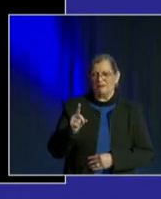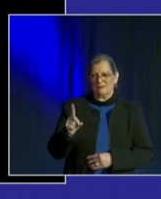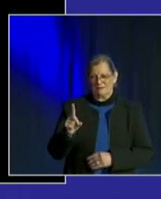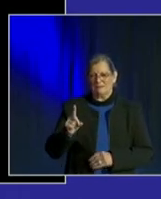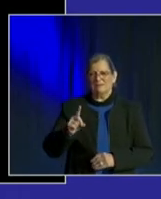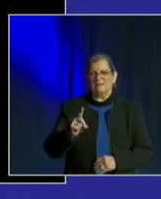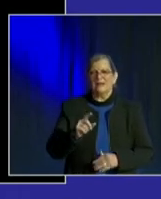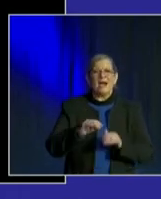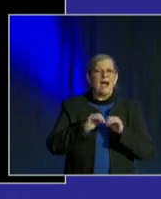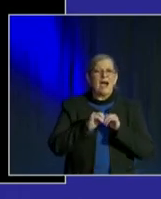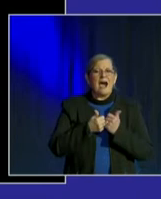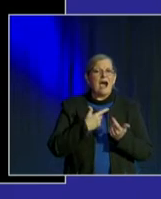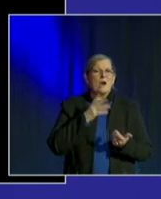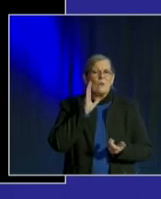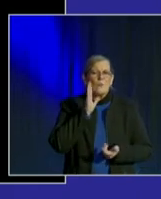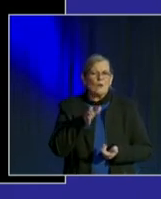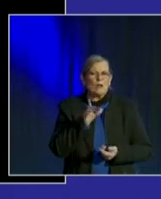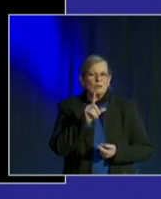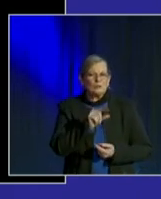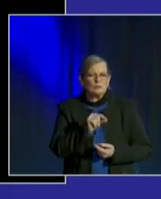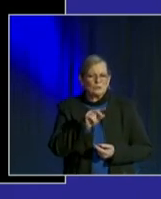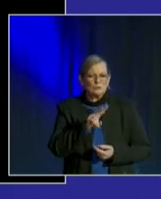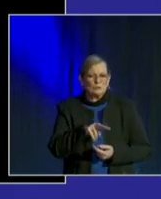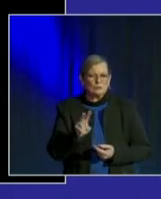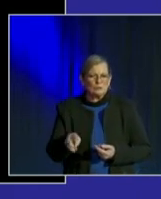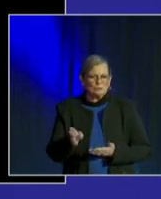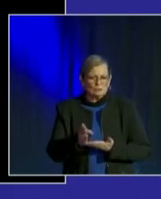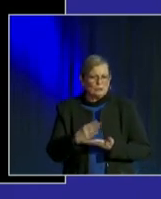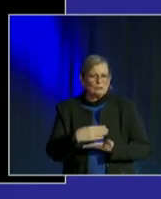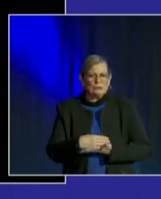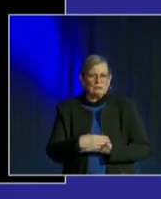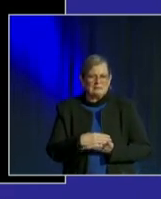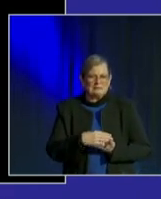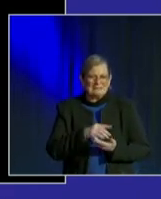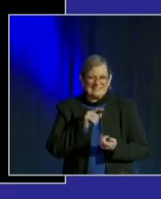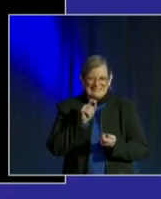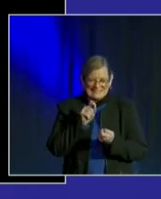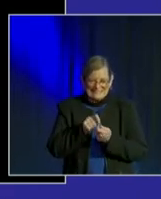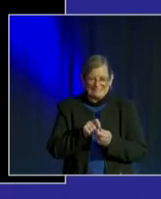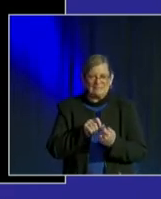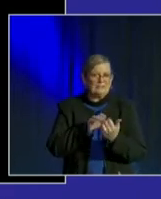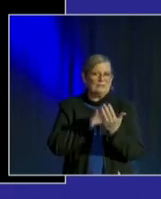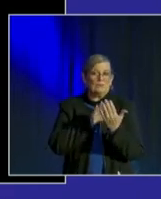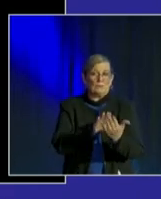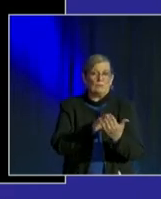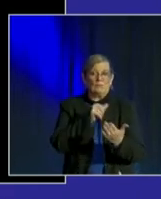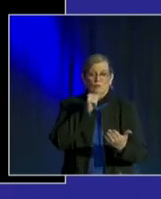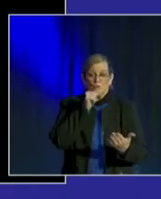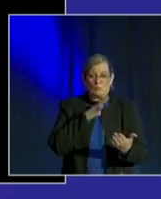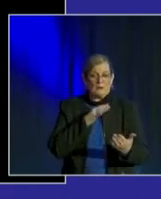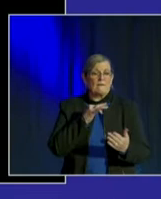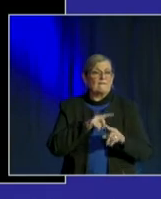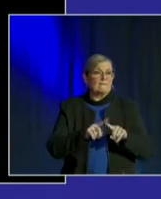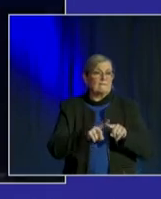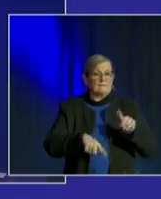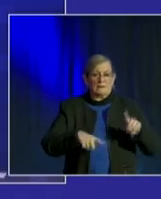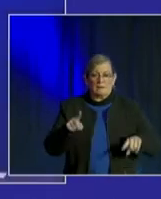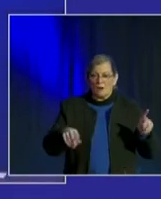LGBTQ people and specifically trans women of color in meeting basic needs and ending homelessness? Thank